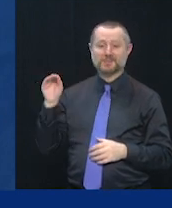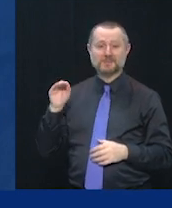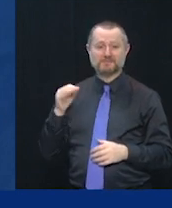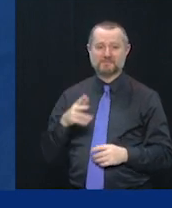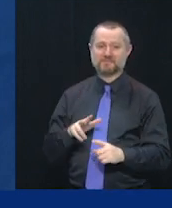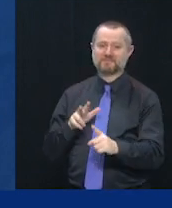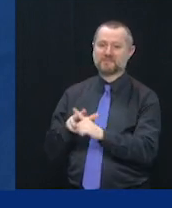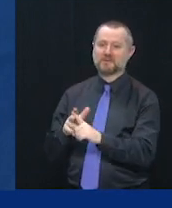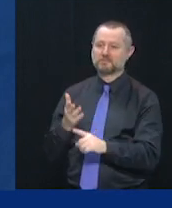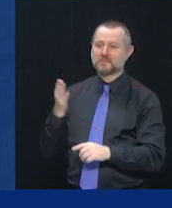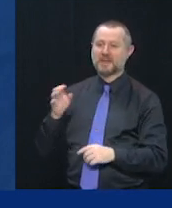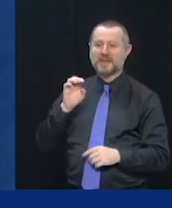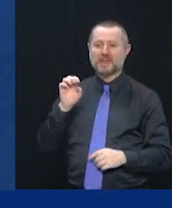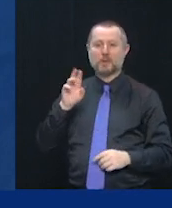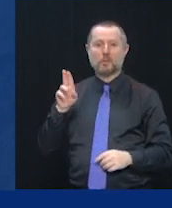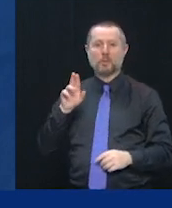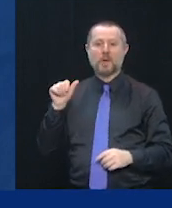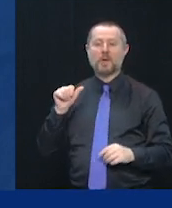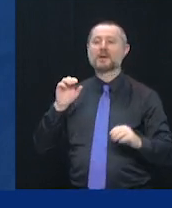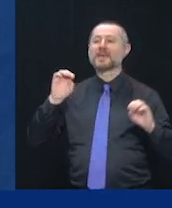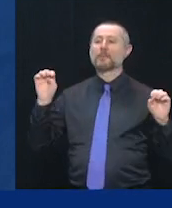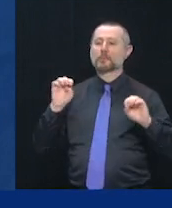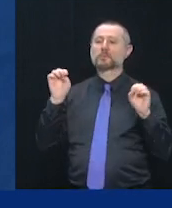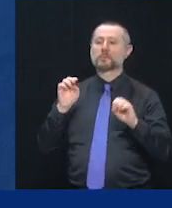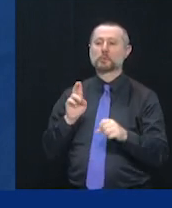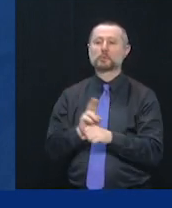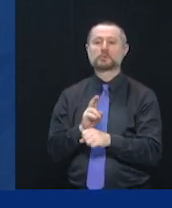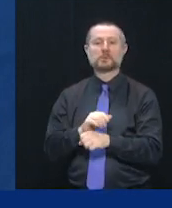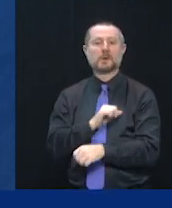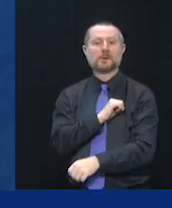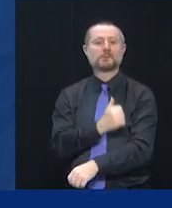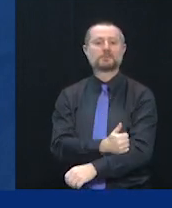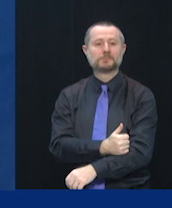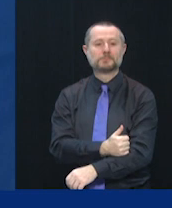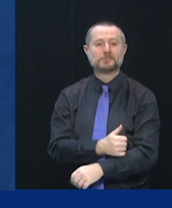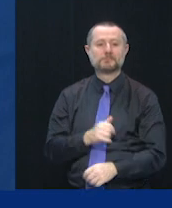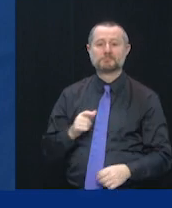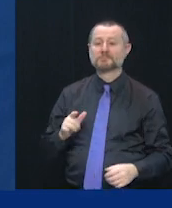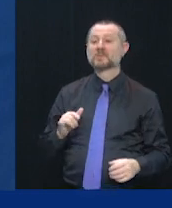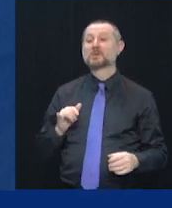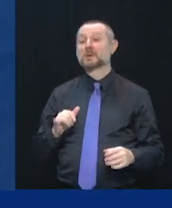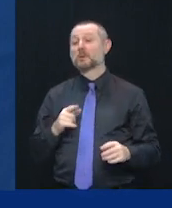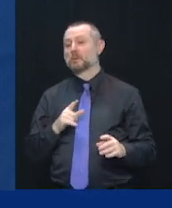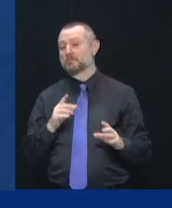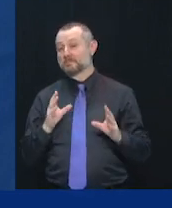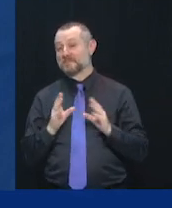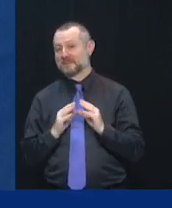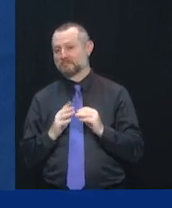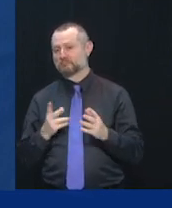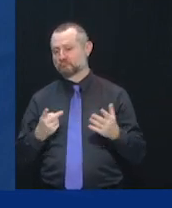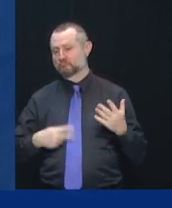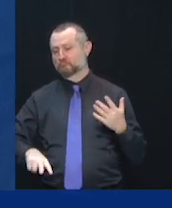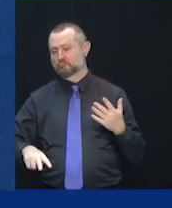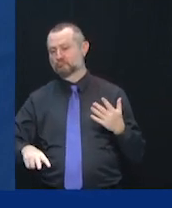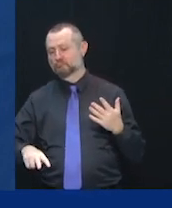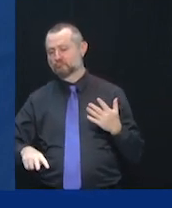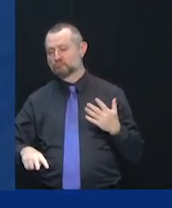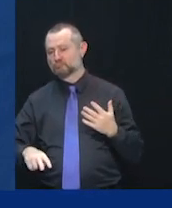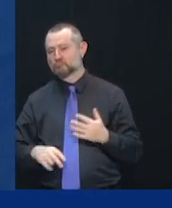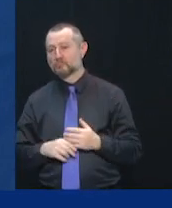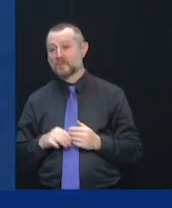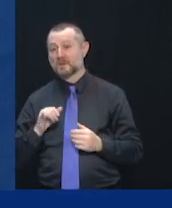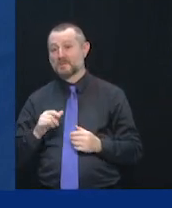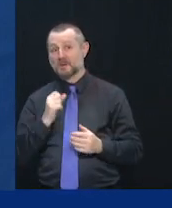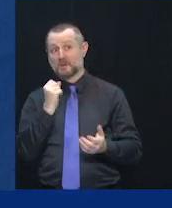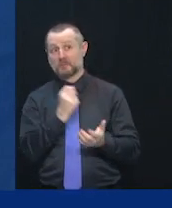use authorization. This is a big deal. The meeting is going to be in a couple of weeks. But if they approve